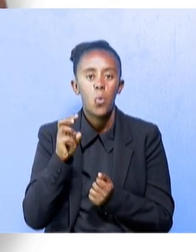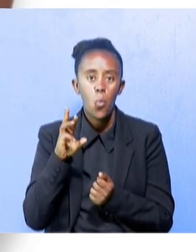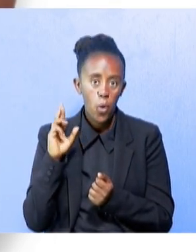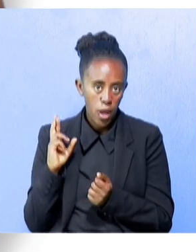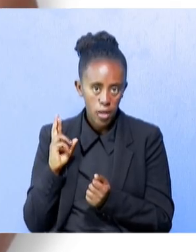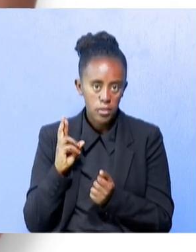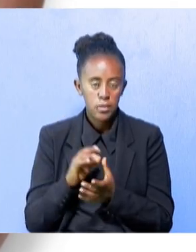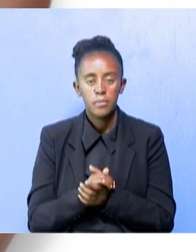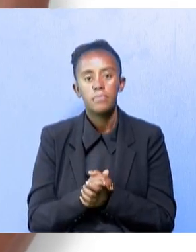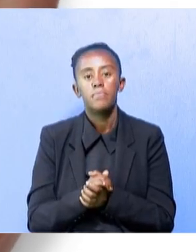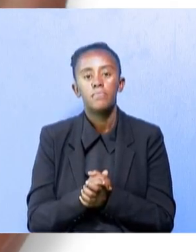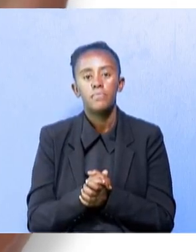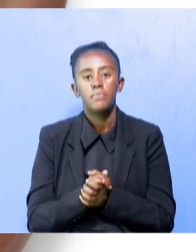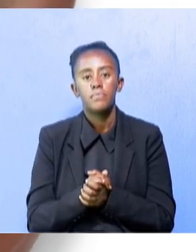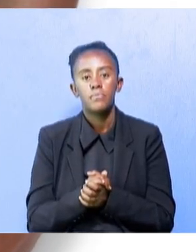were,